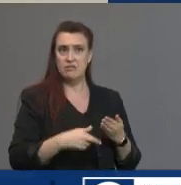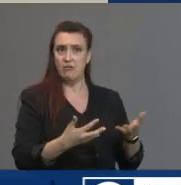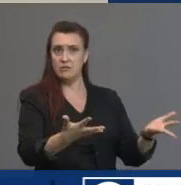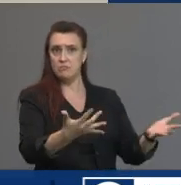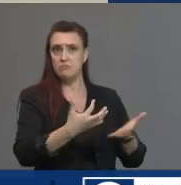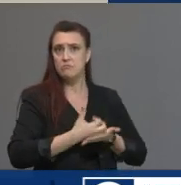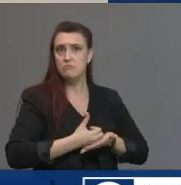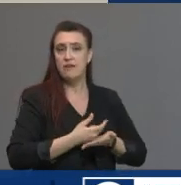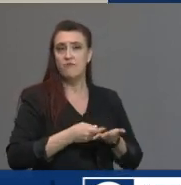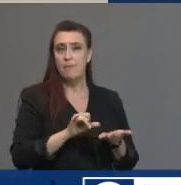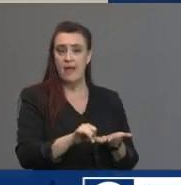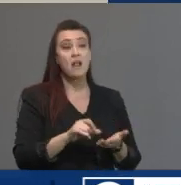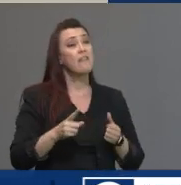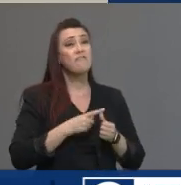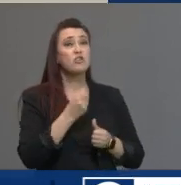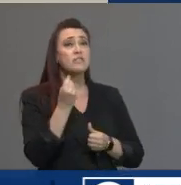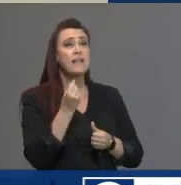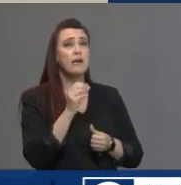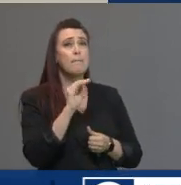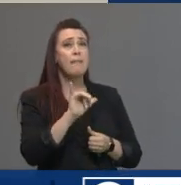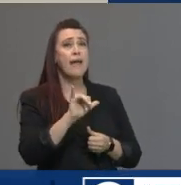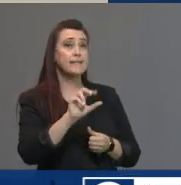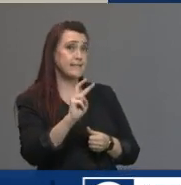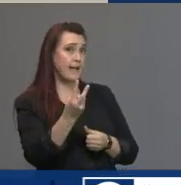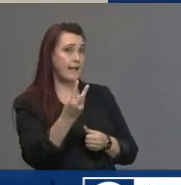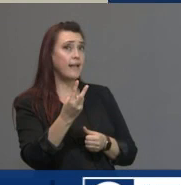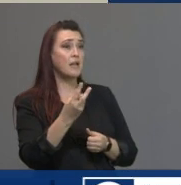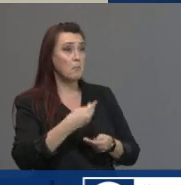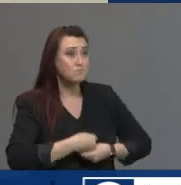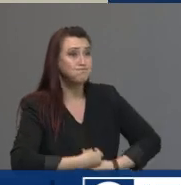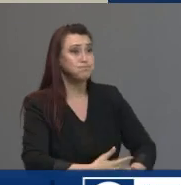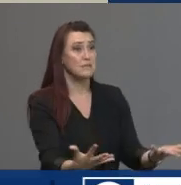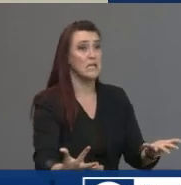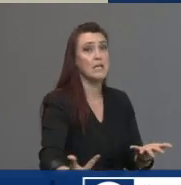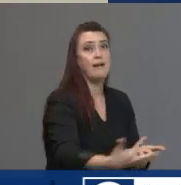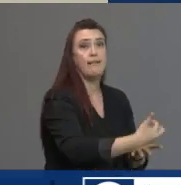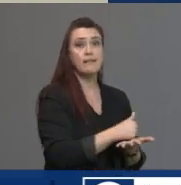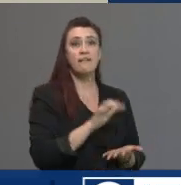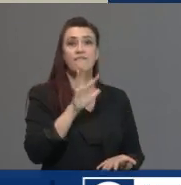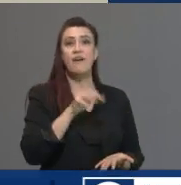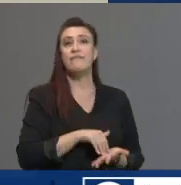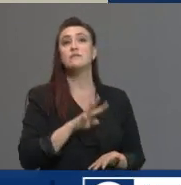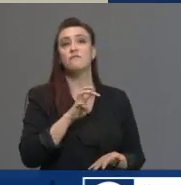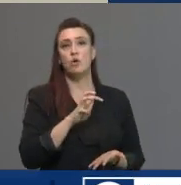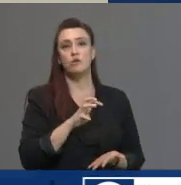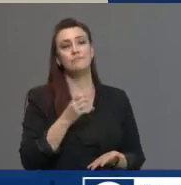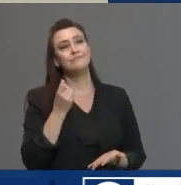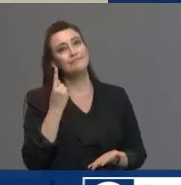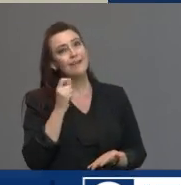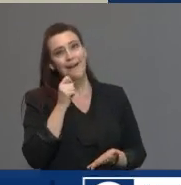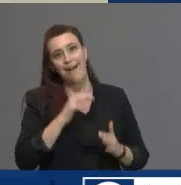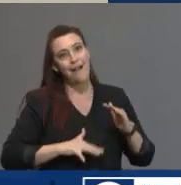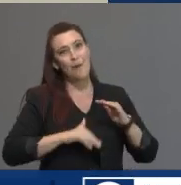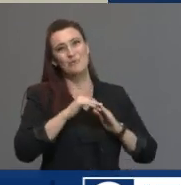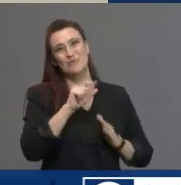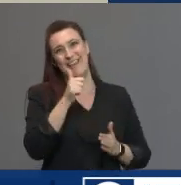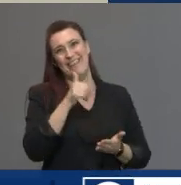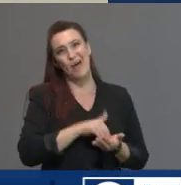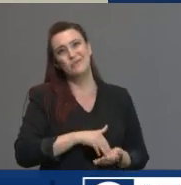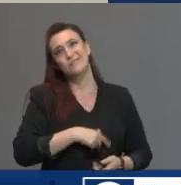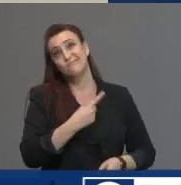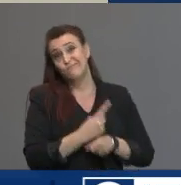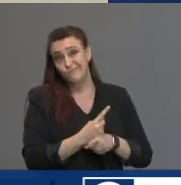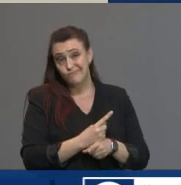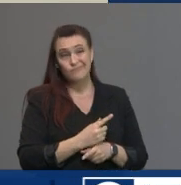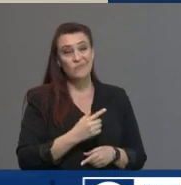testing blitz. On that very first Saturday of May 2nd, we collected 5,400, which you're right, was short of our